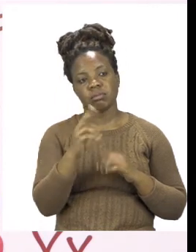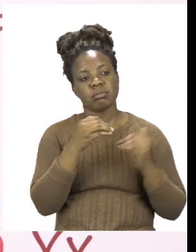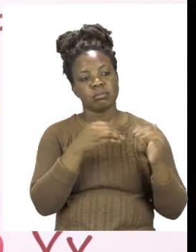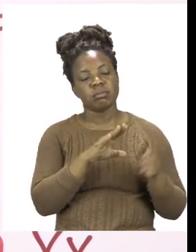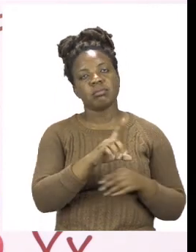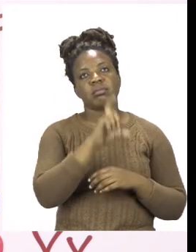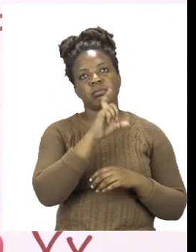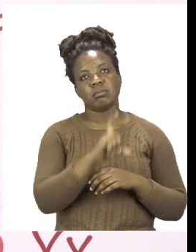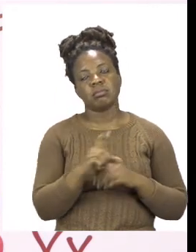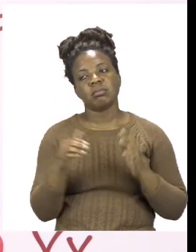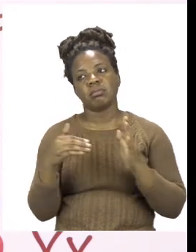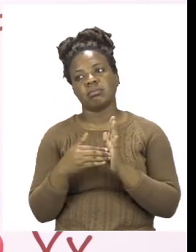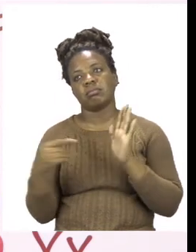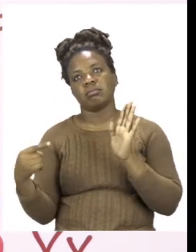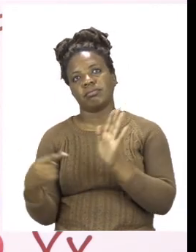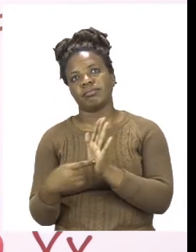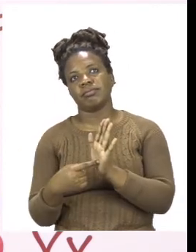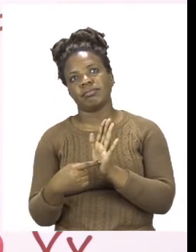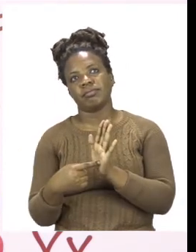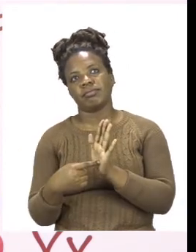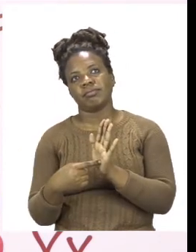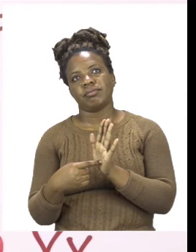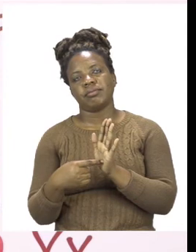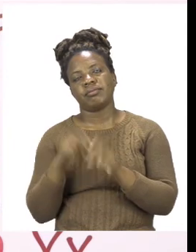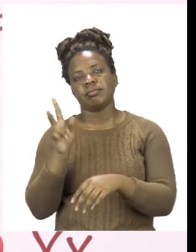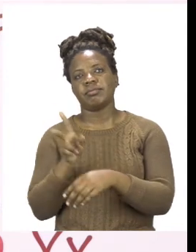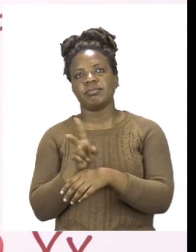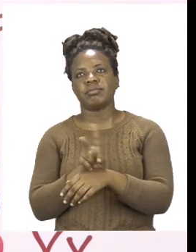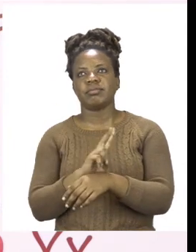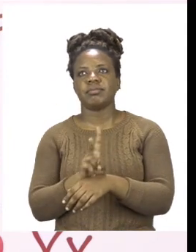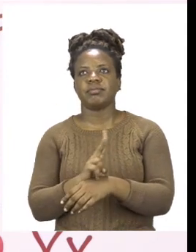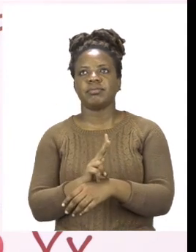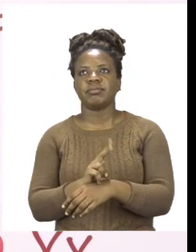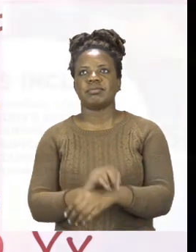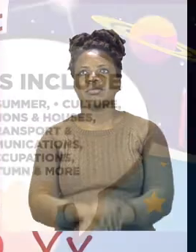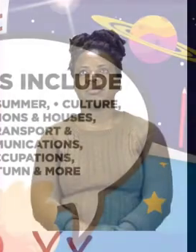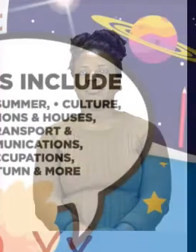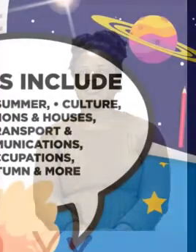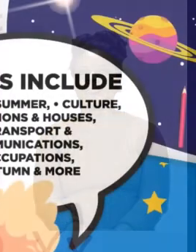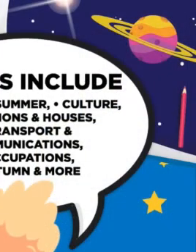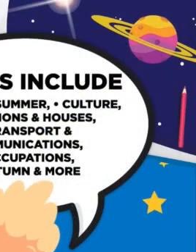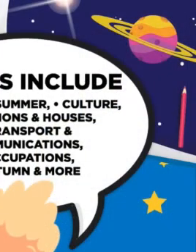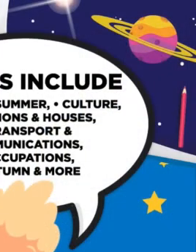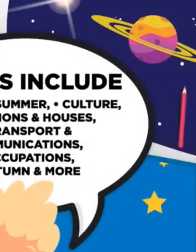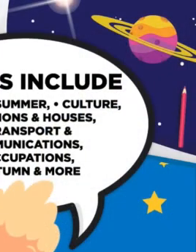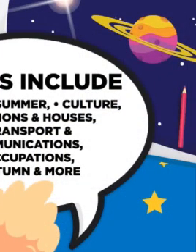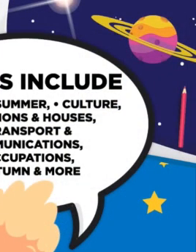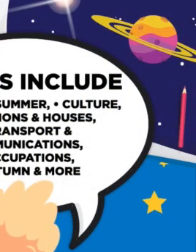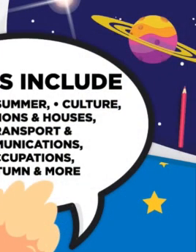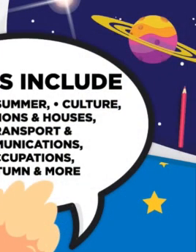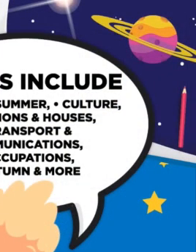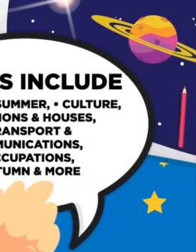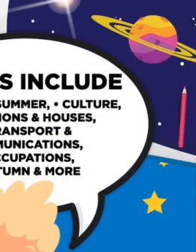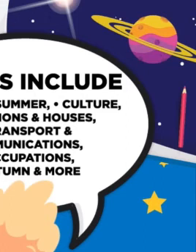letter and end with a full stop. I'll see you soon after the advert break. Do you have children in the